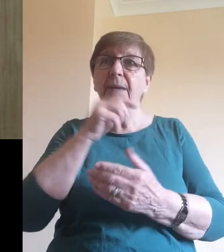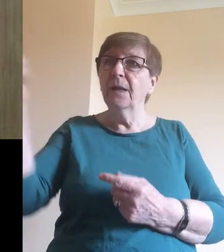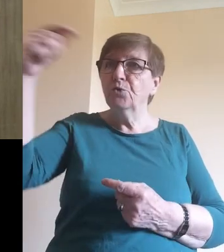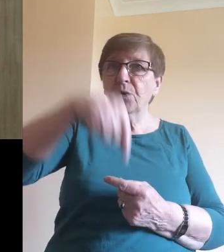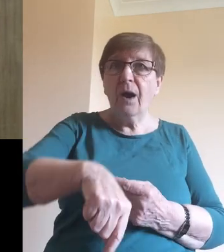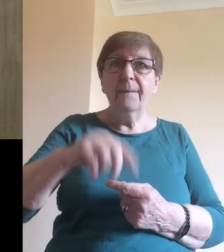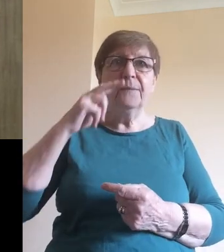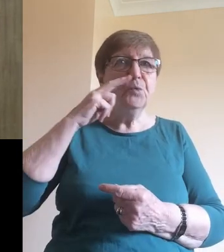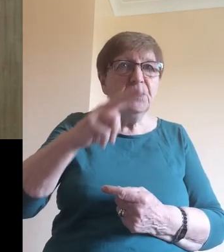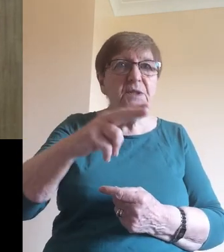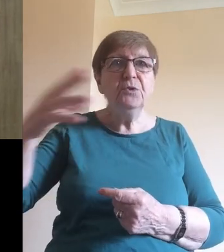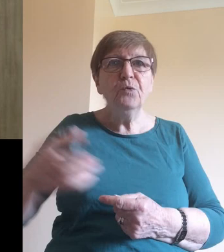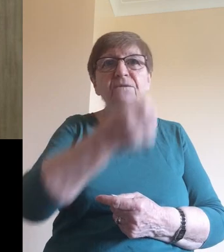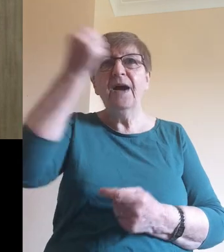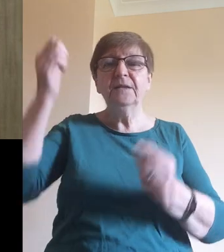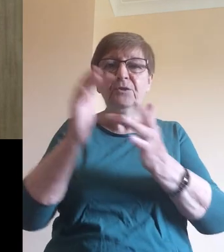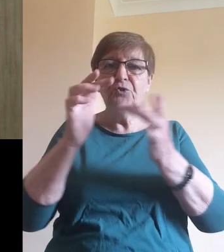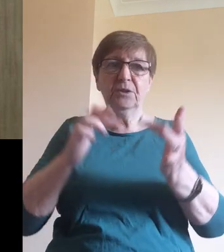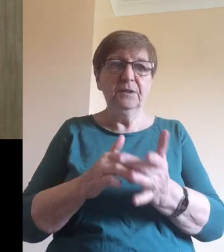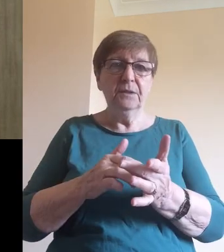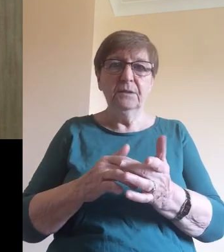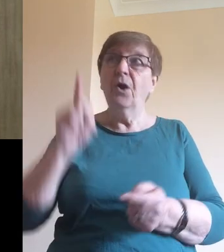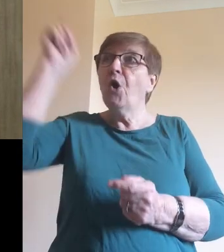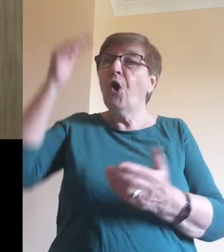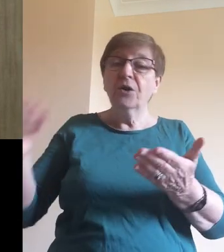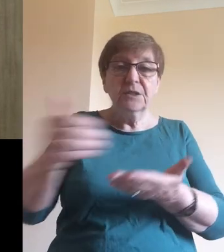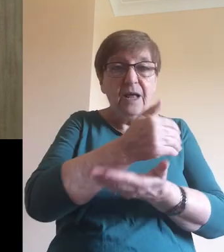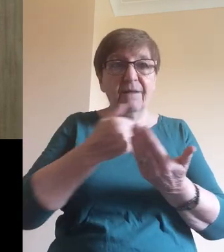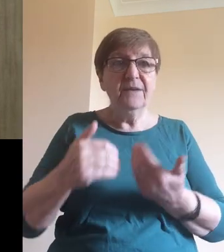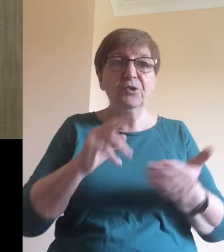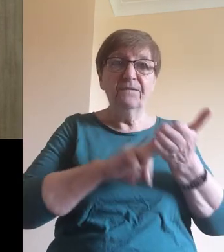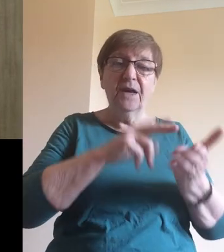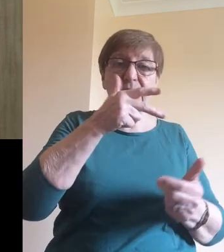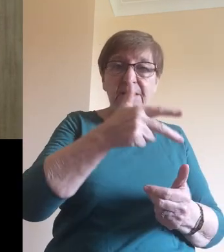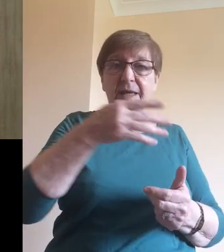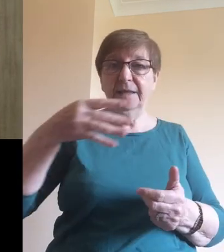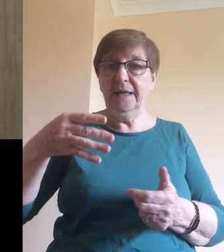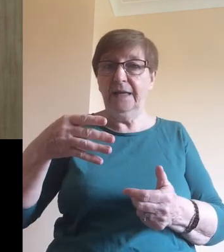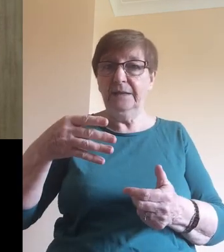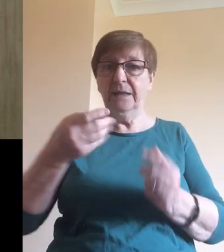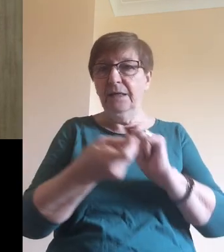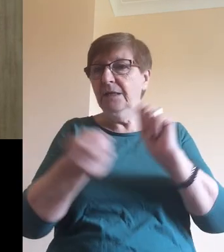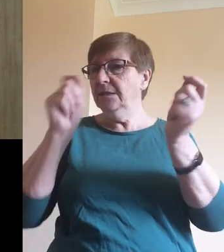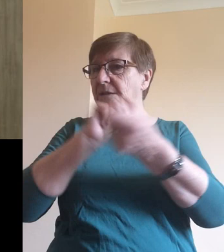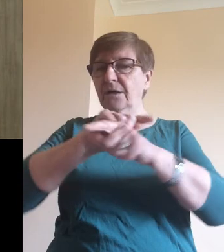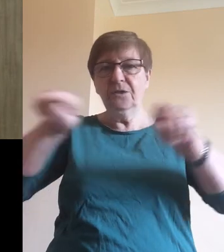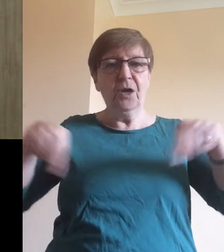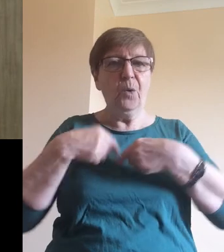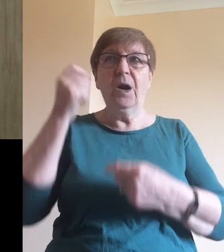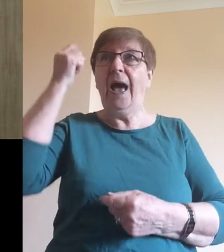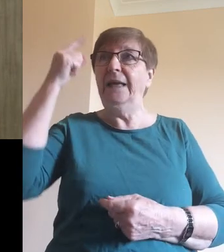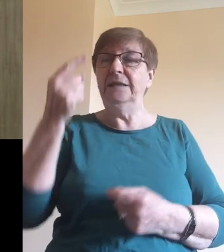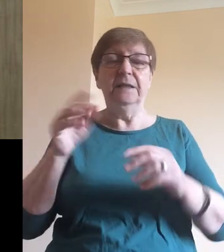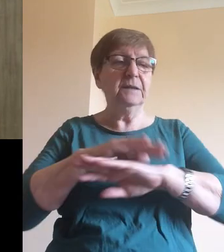and to find. God's salvation, verses 8 and 9, turns our ideas and our notions upside down and